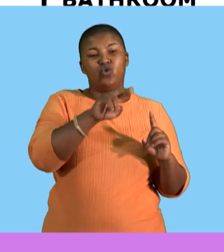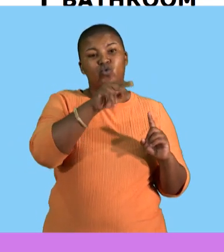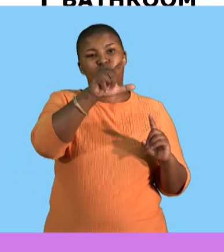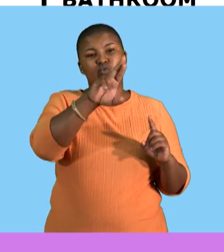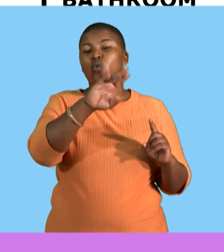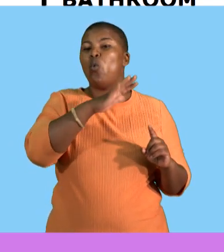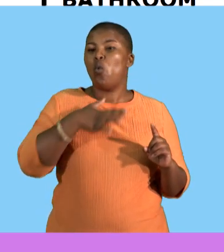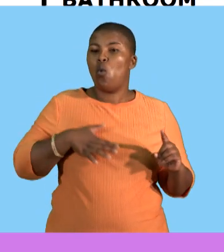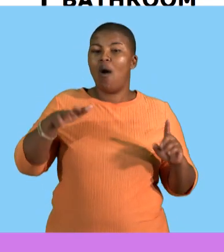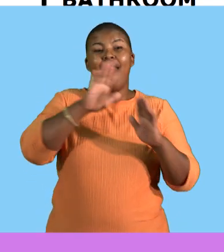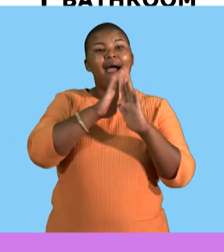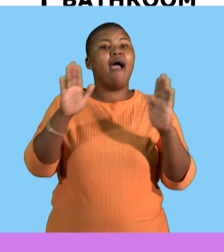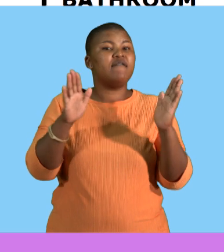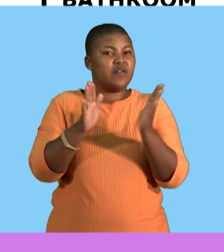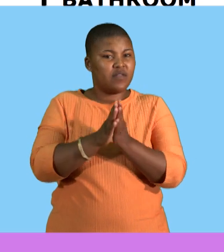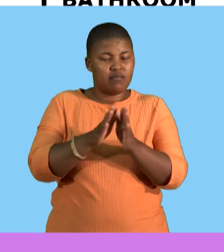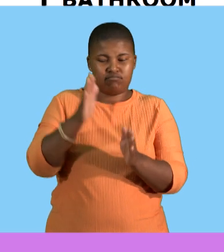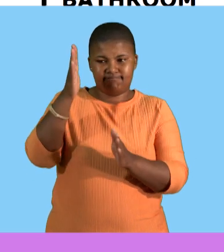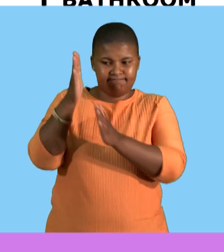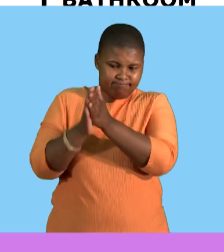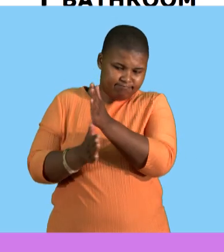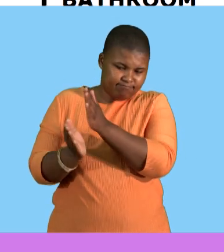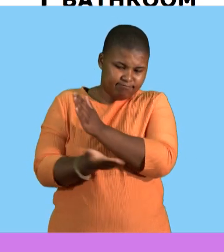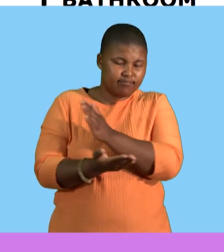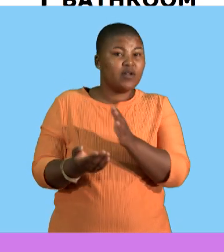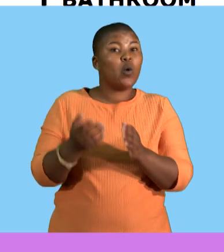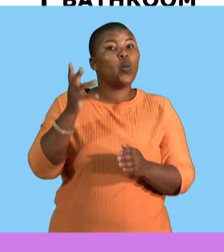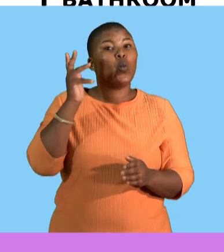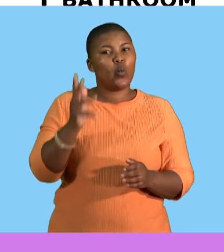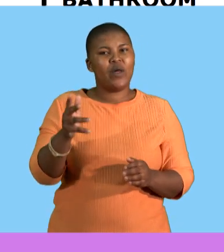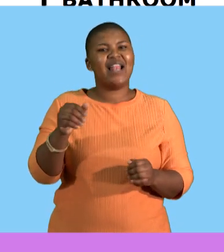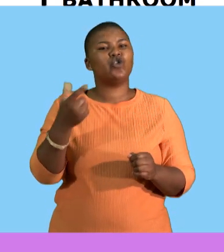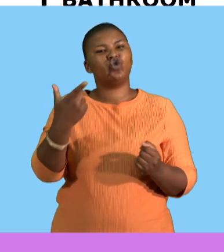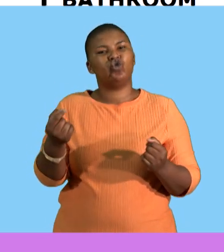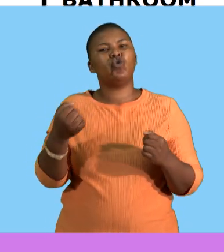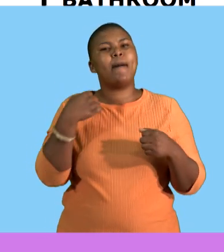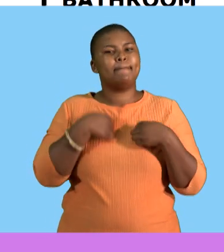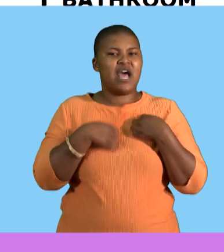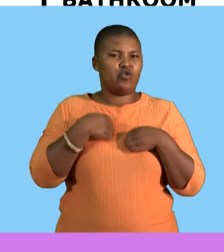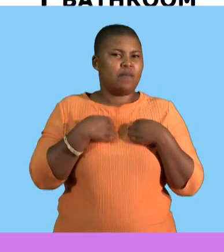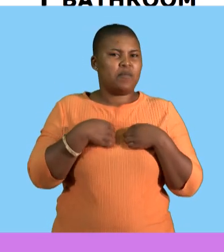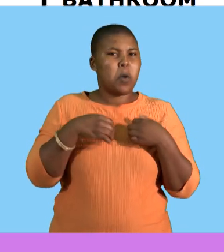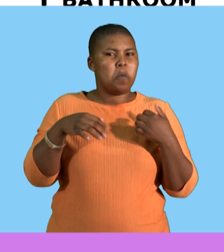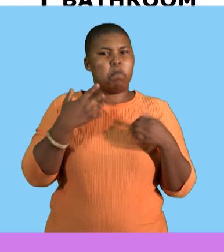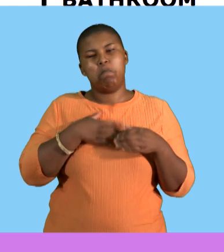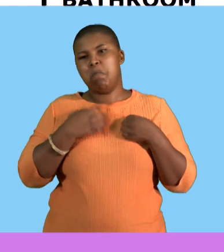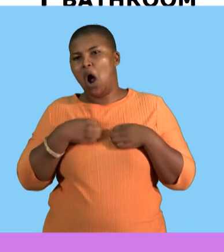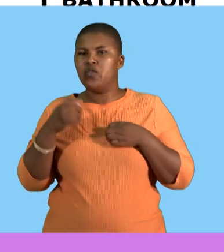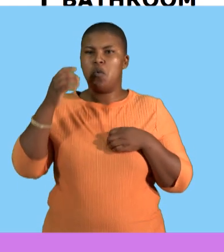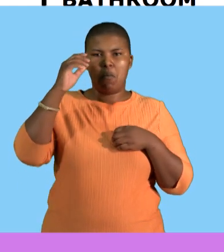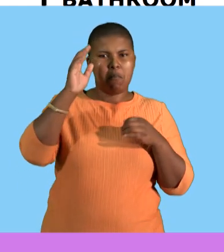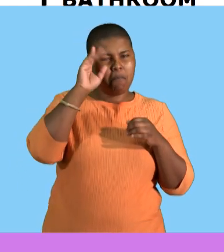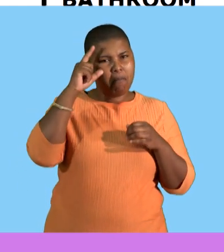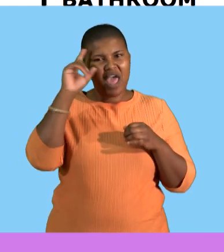of his bedroom, it's always going to be the master bedroom, so it's bedroom 1. That is